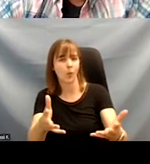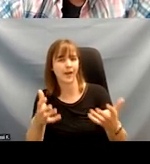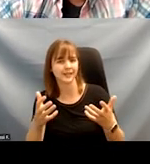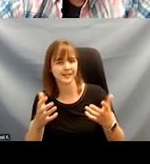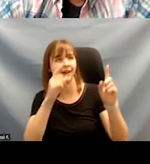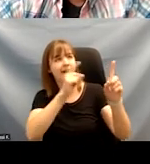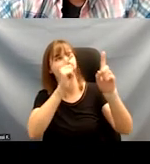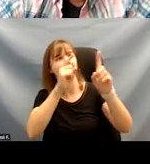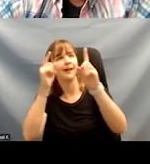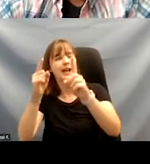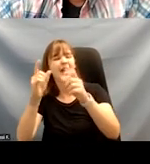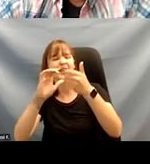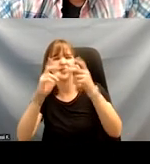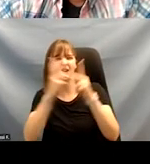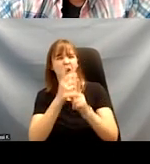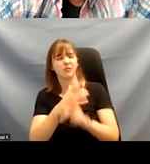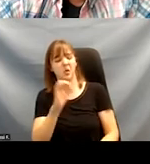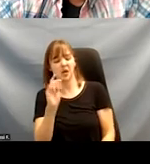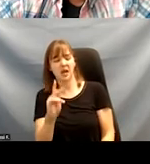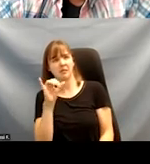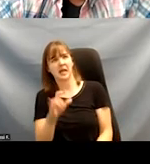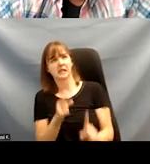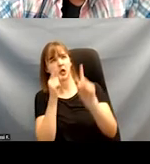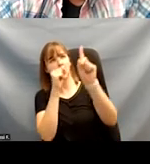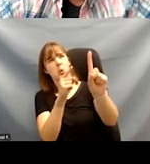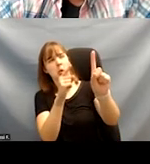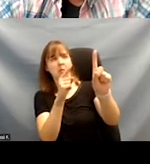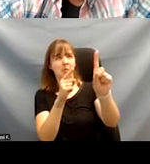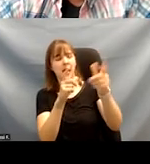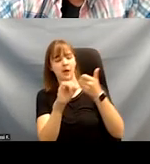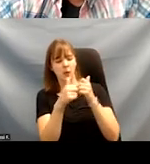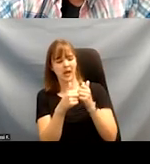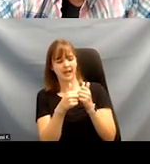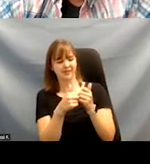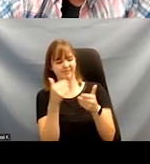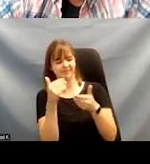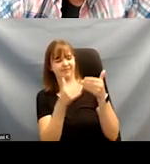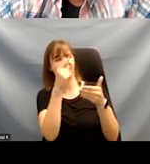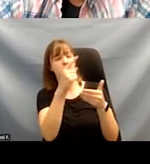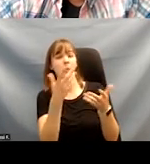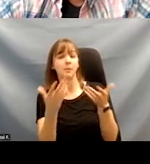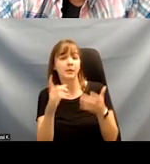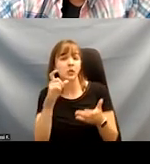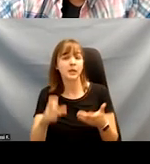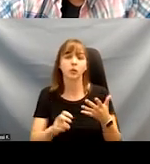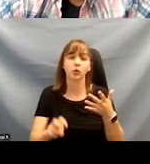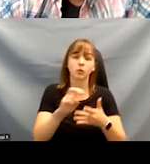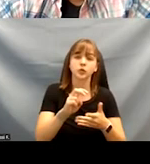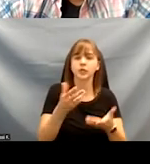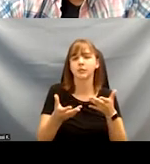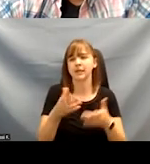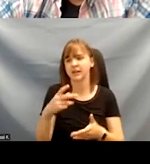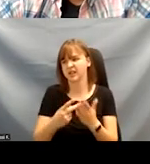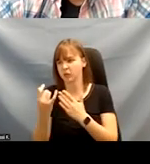can try to get that. Like let it be a promotion or getting on a specific project that you like. So